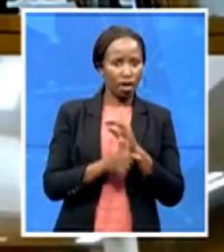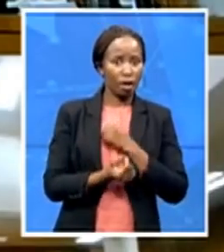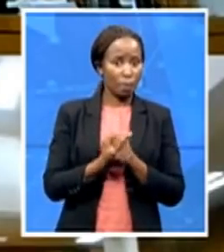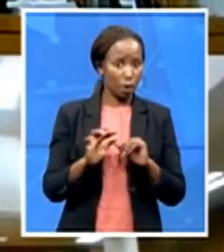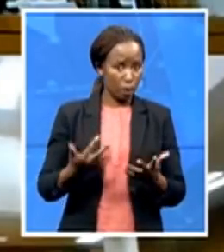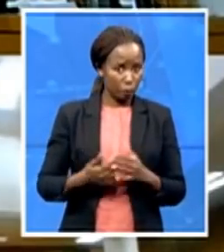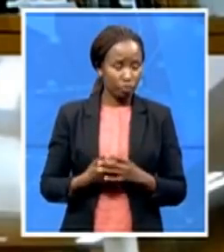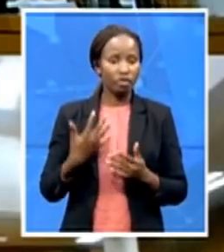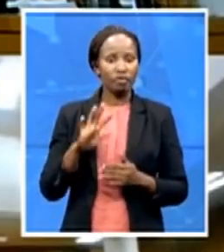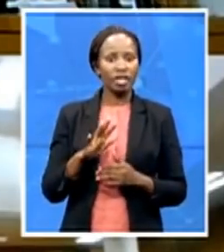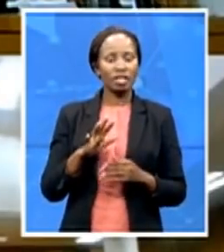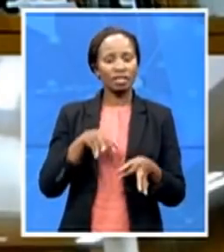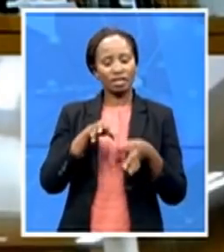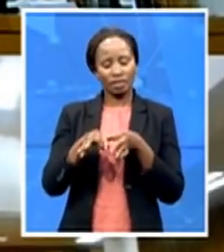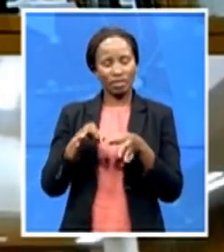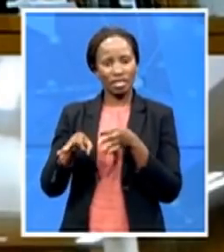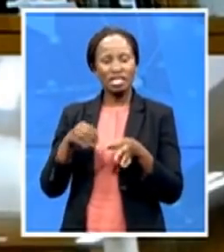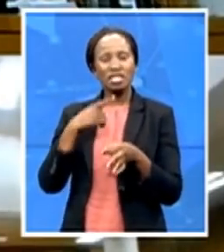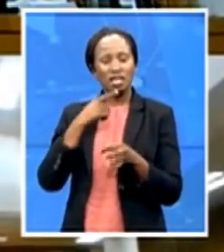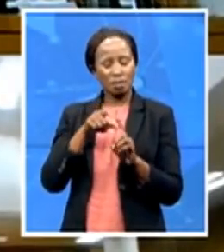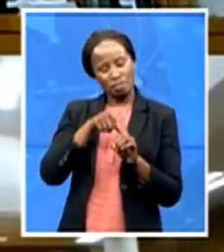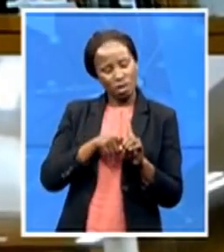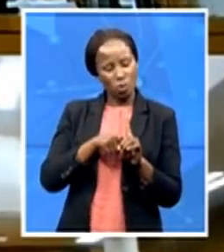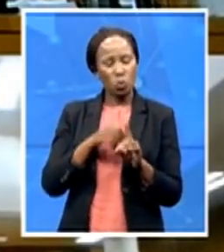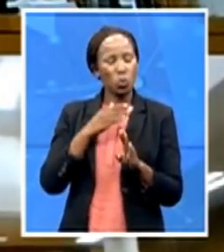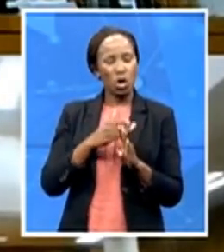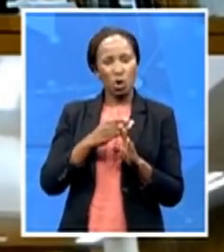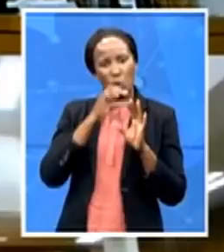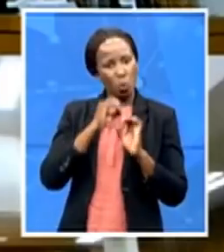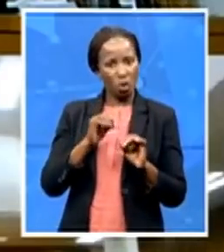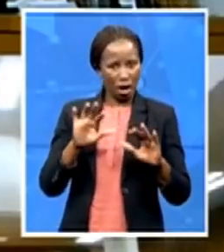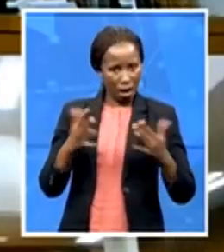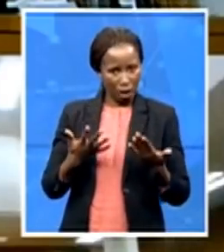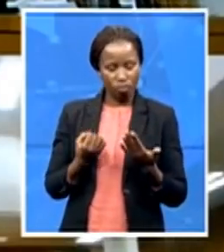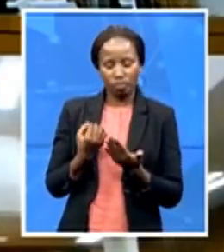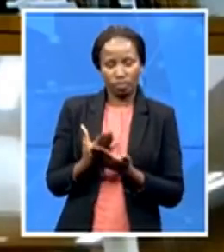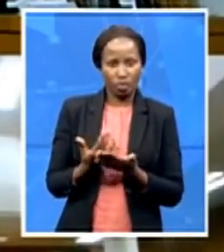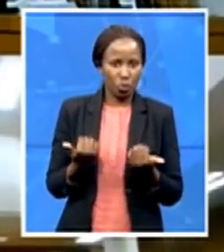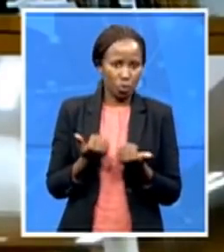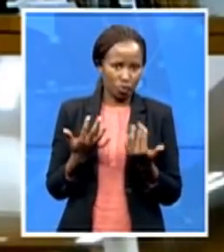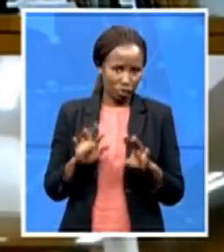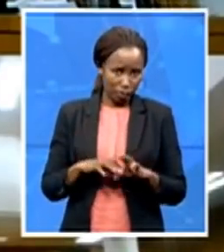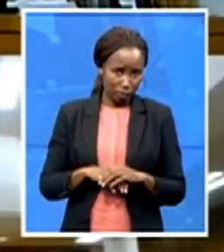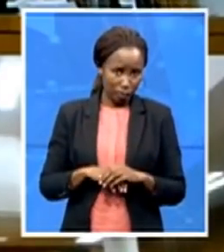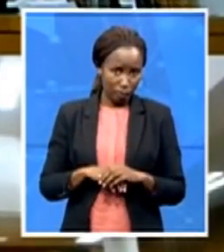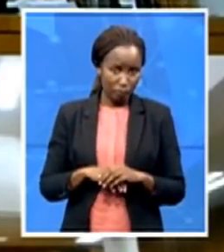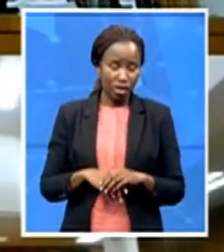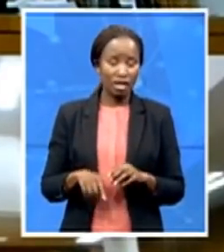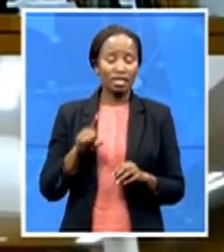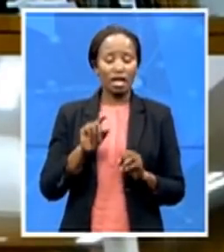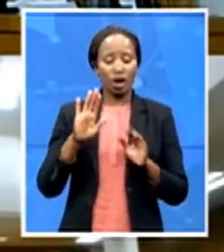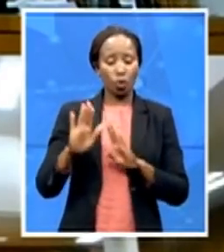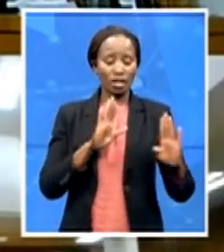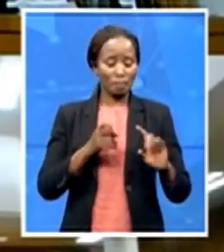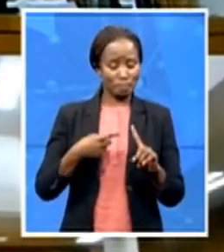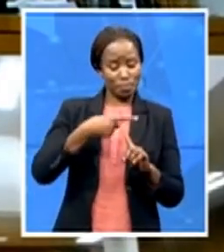incapacity doesn't change the threshold either way. Misconduct is defined to mean the intentional or gross negligent